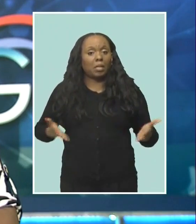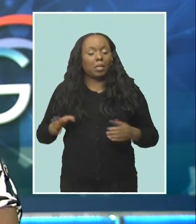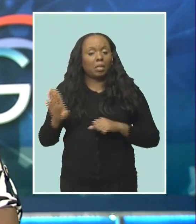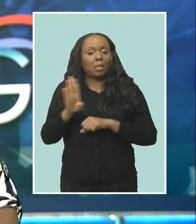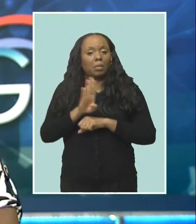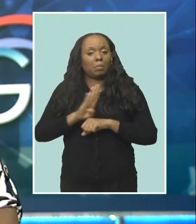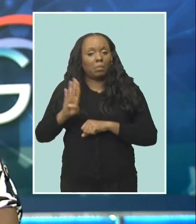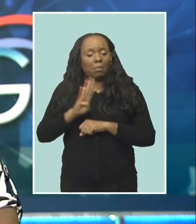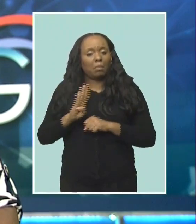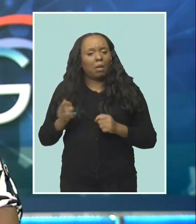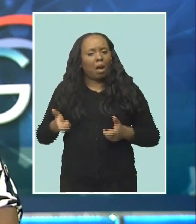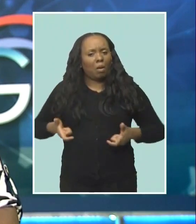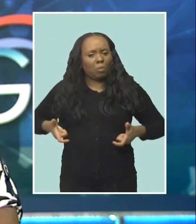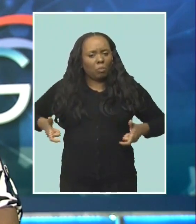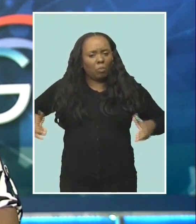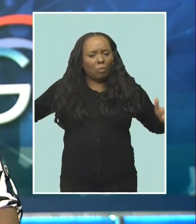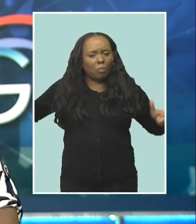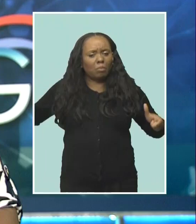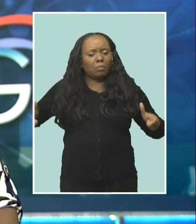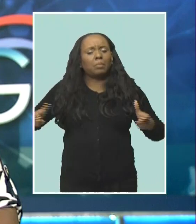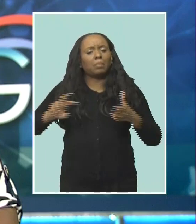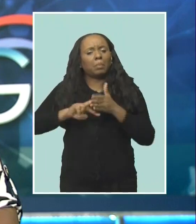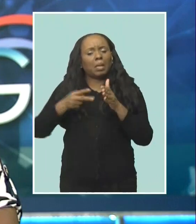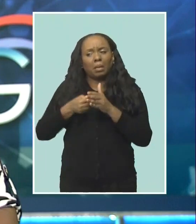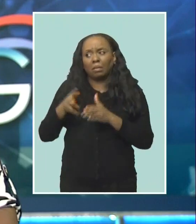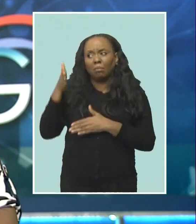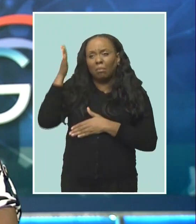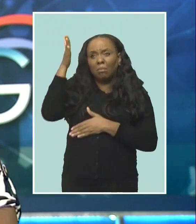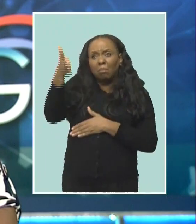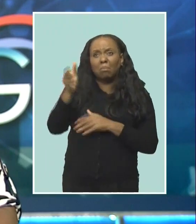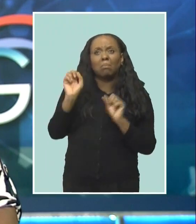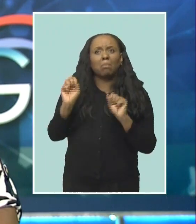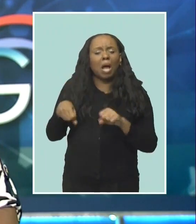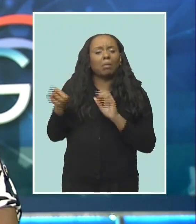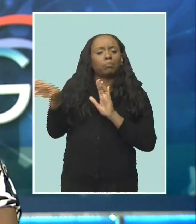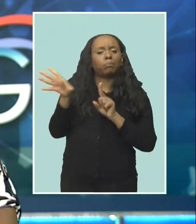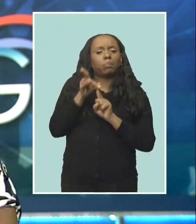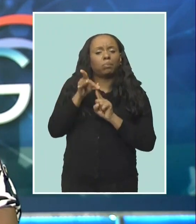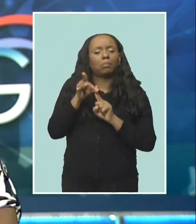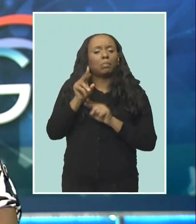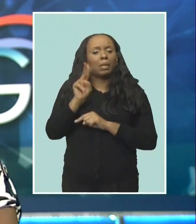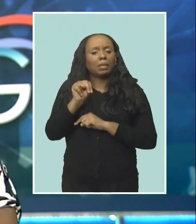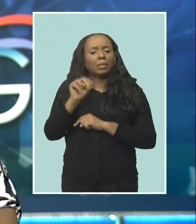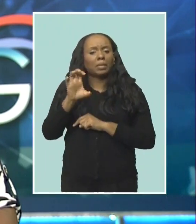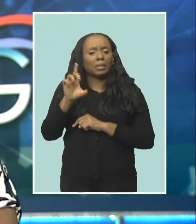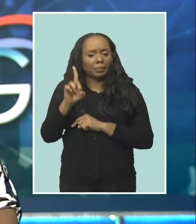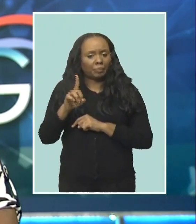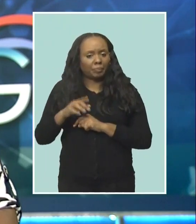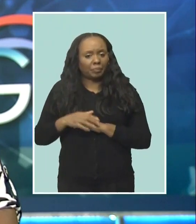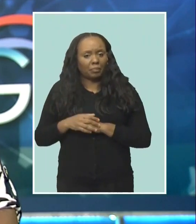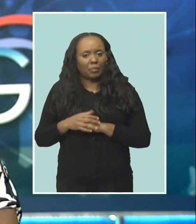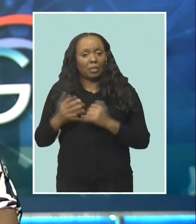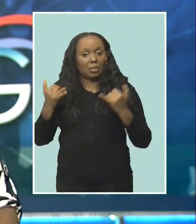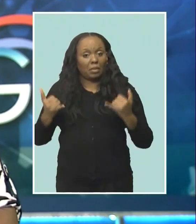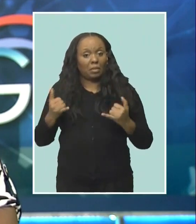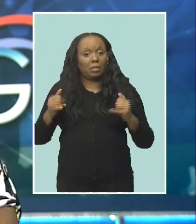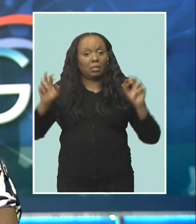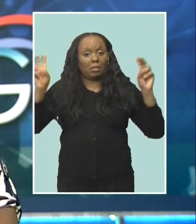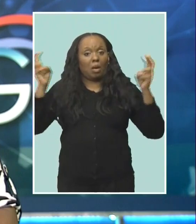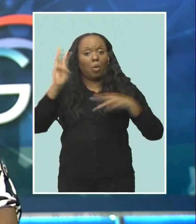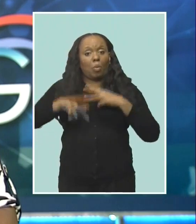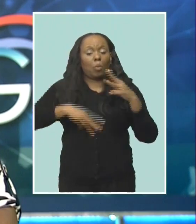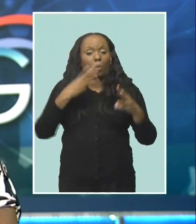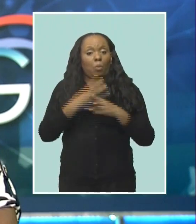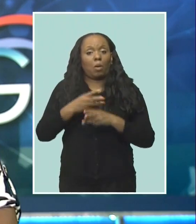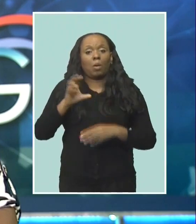overweight or obese, sets them up for non-communicable diseases. Ms. Foster says on this World Obesity Day,